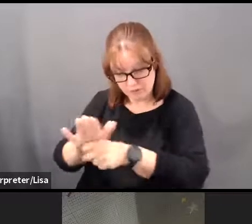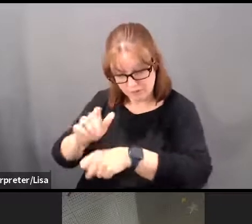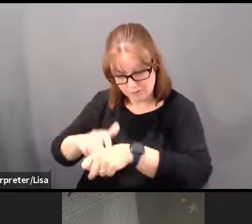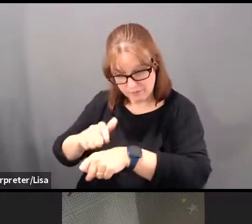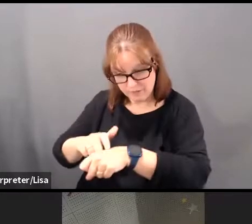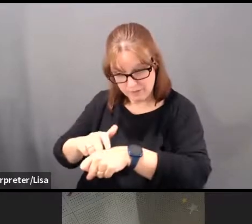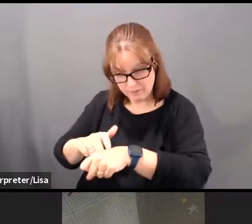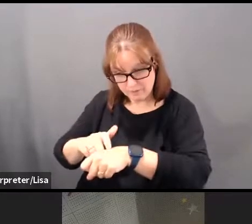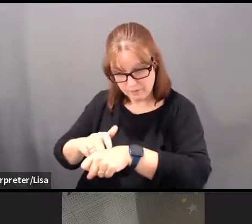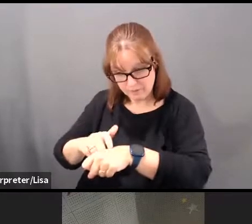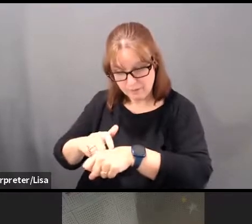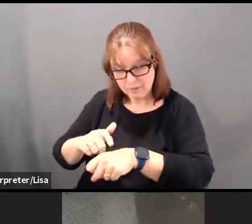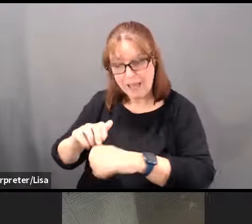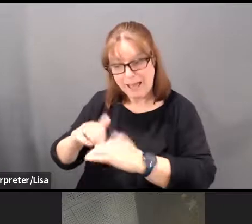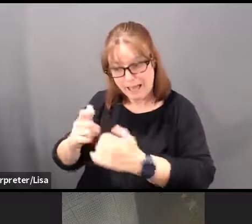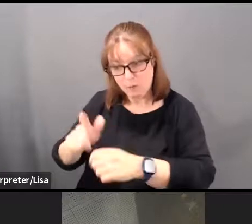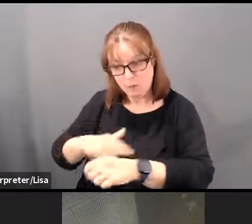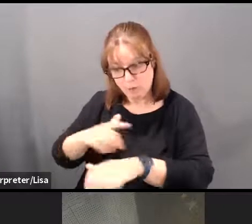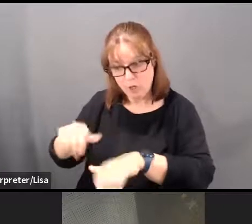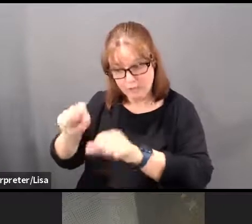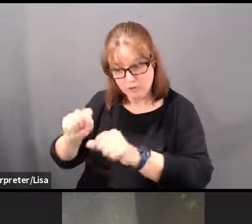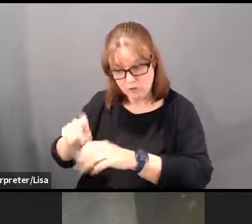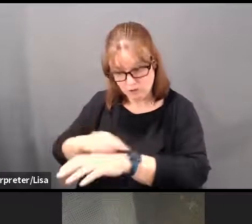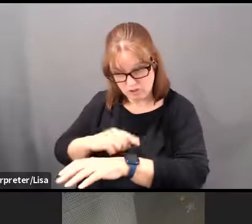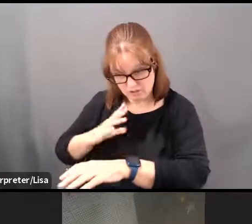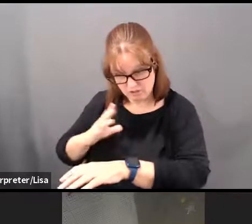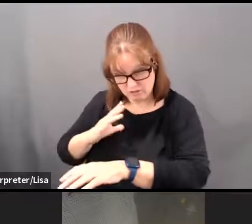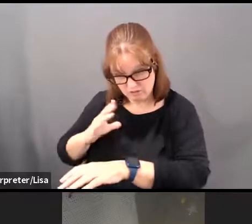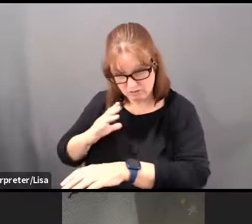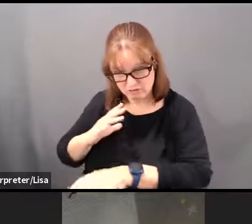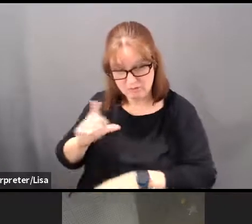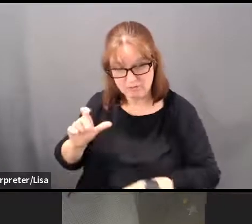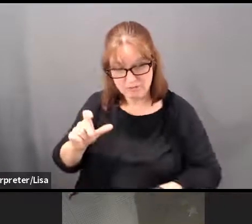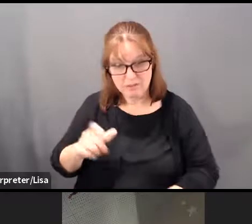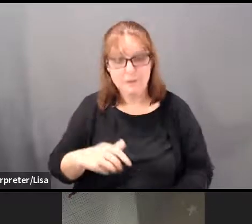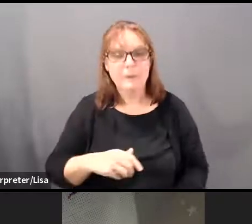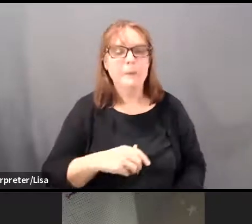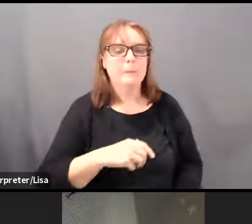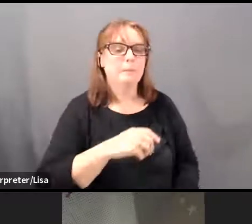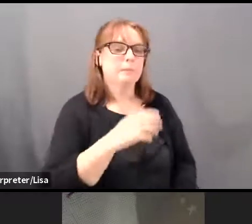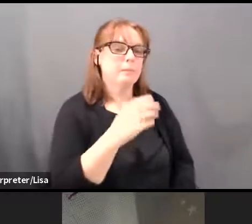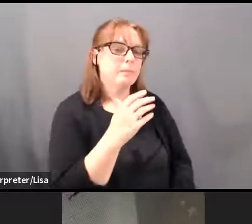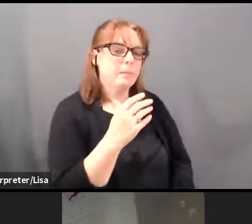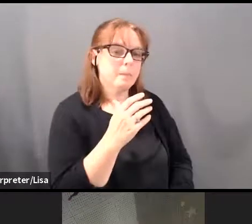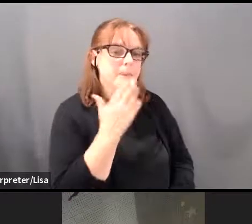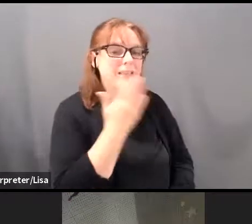length of it all was enough time? Yeah, so Alicia, it's a really fair question. So